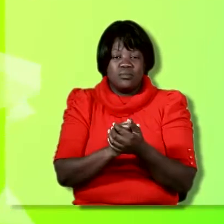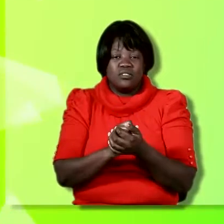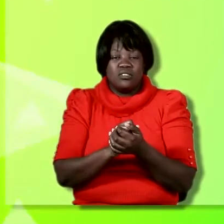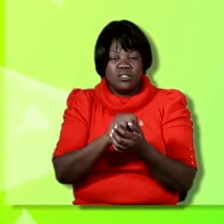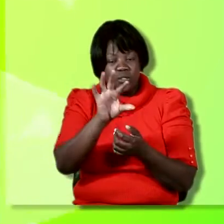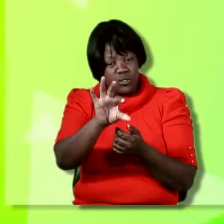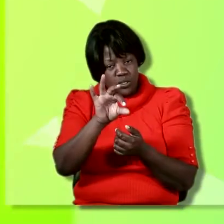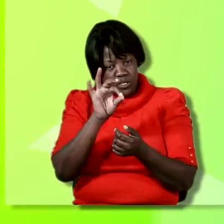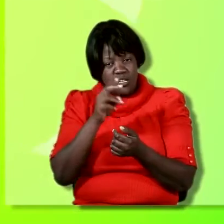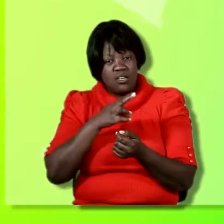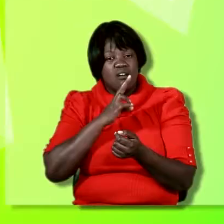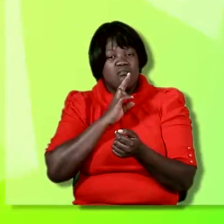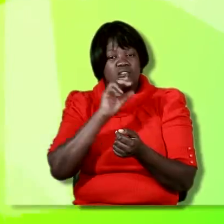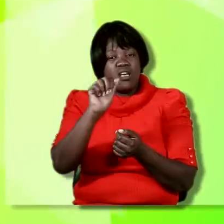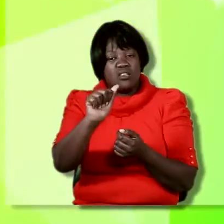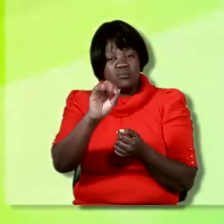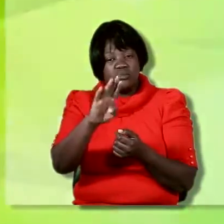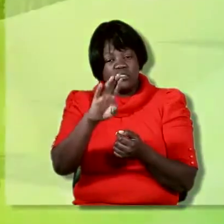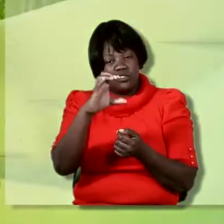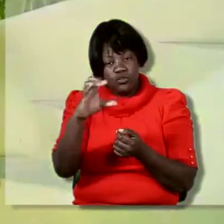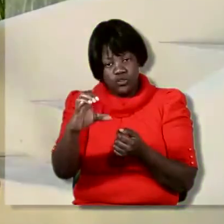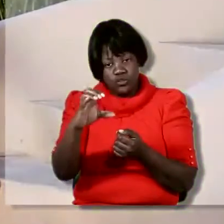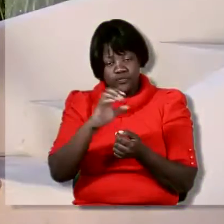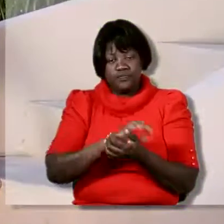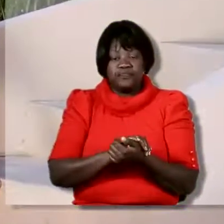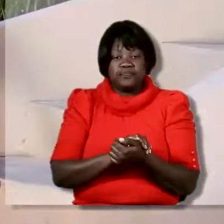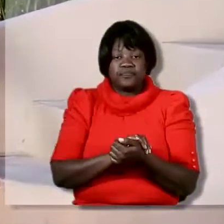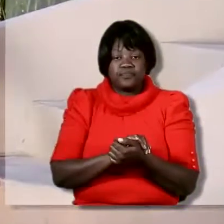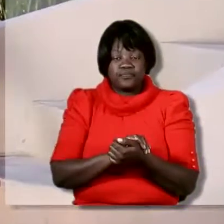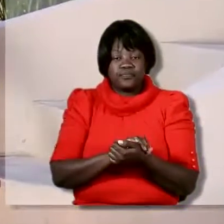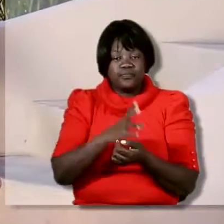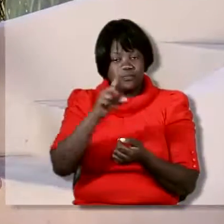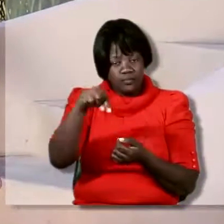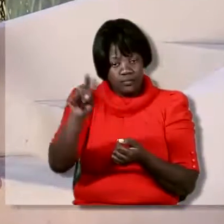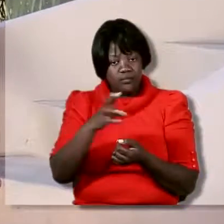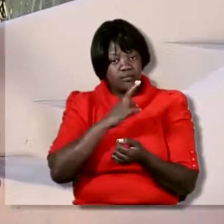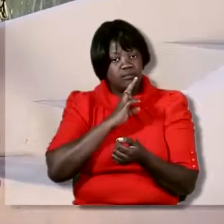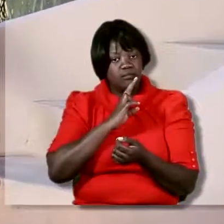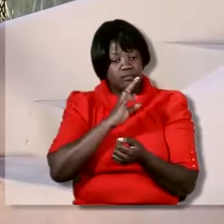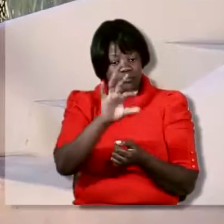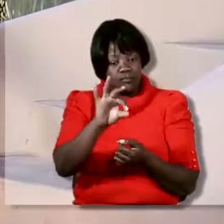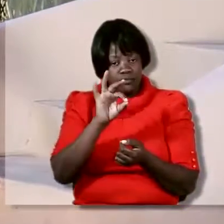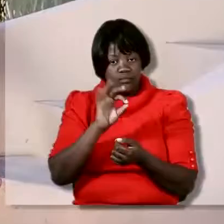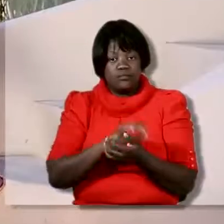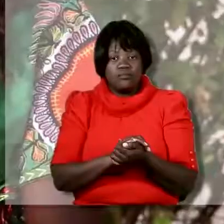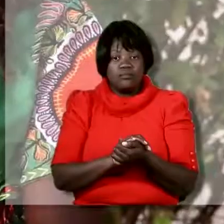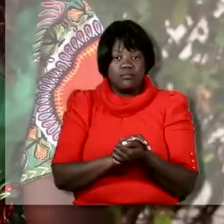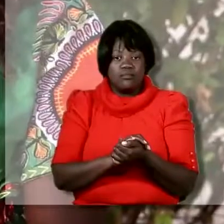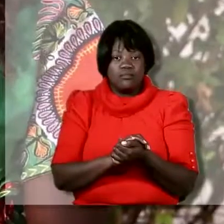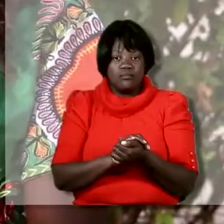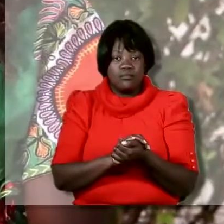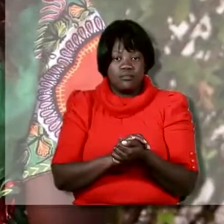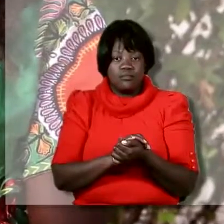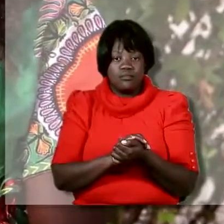Then identify the correct option, A, B, or C, for the right answer that you have identified.